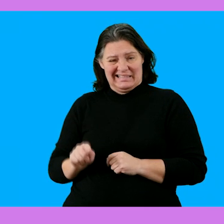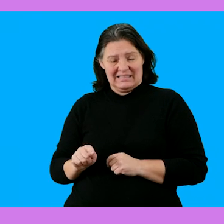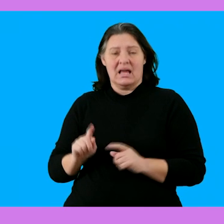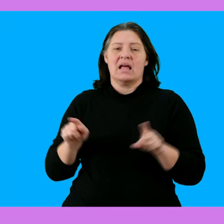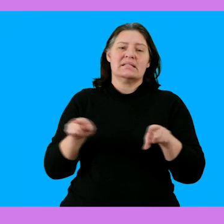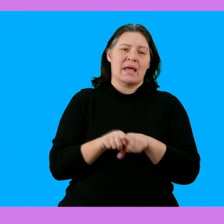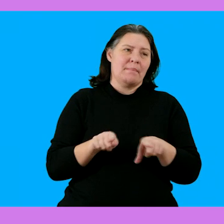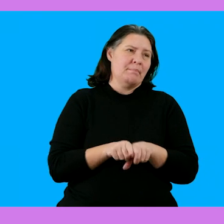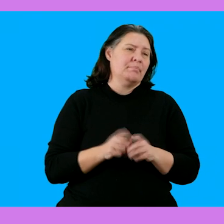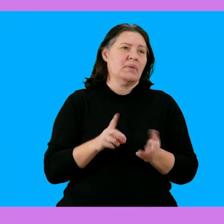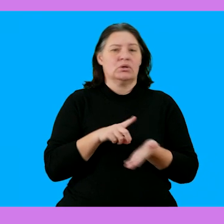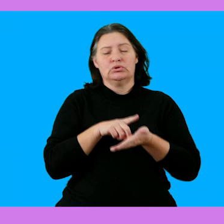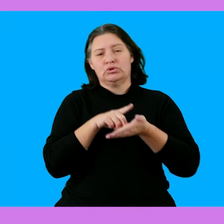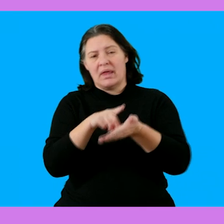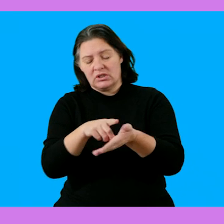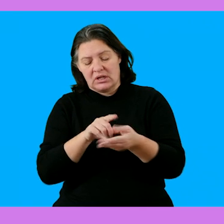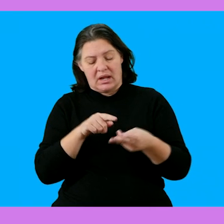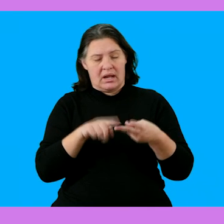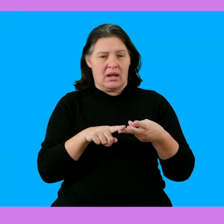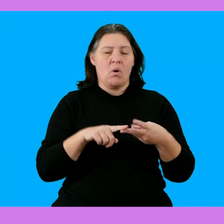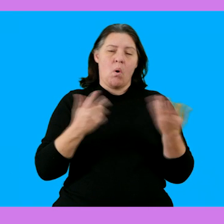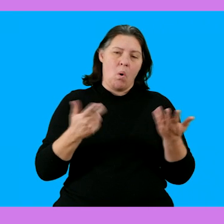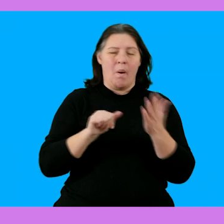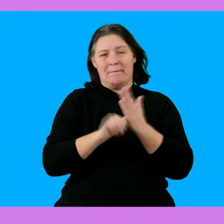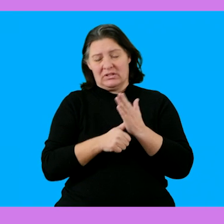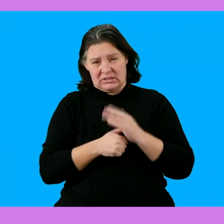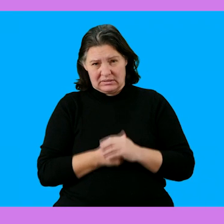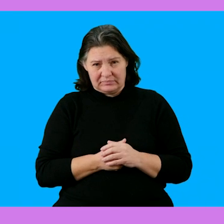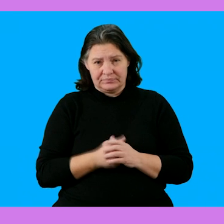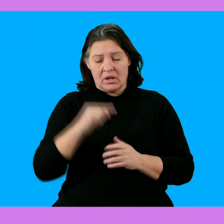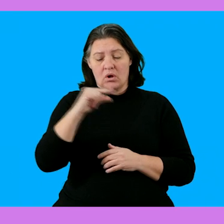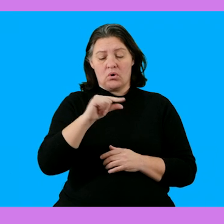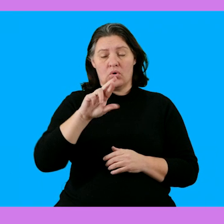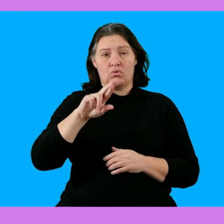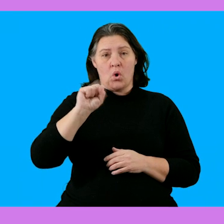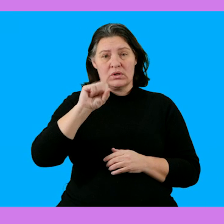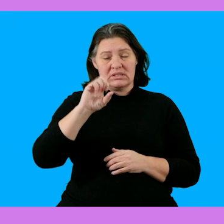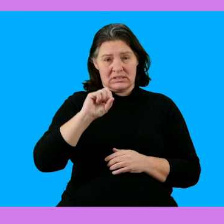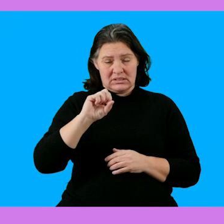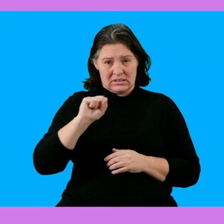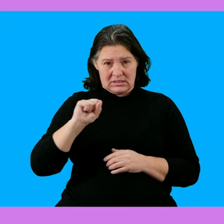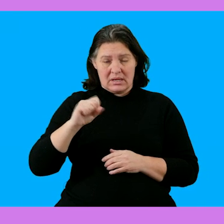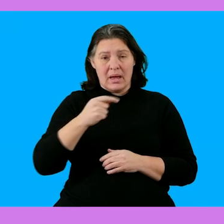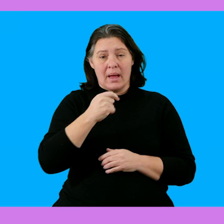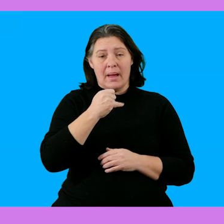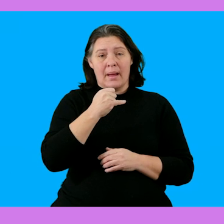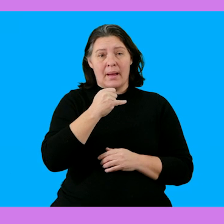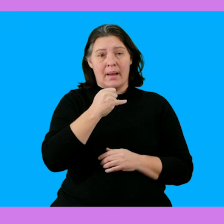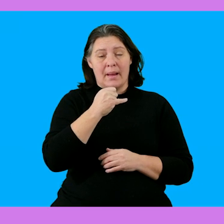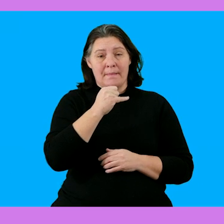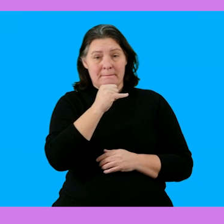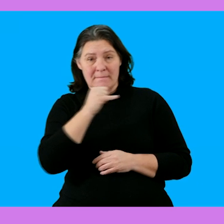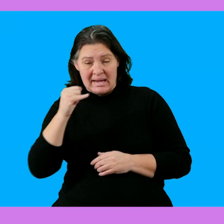Like, for example, a donation or pension fund. So gross income minus your